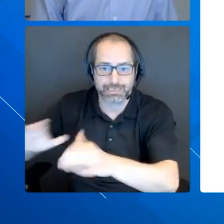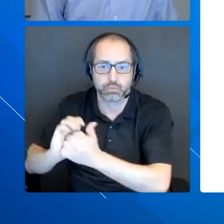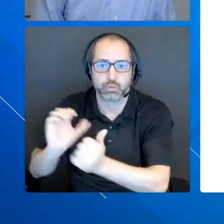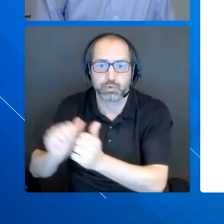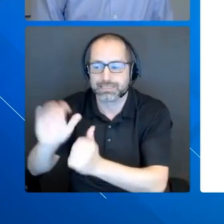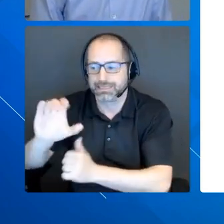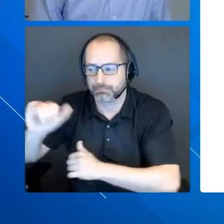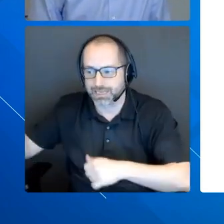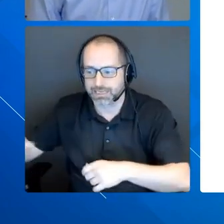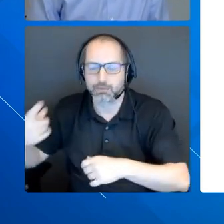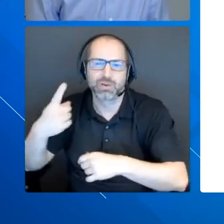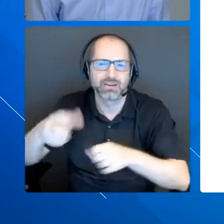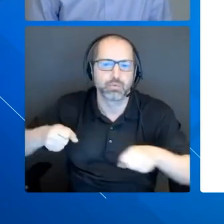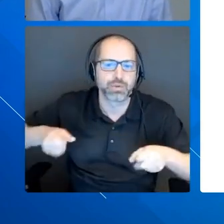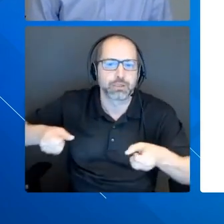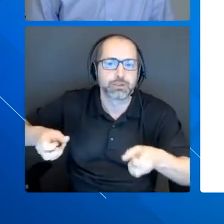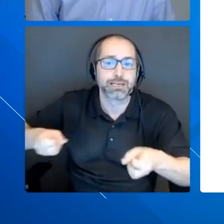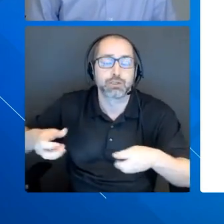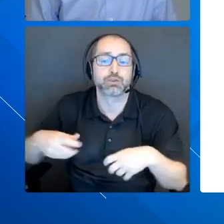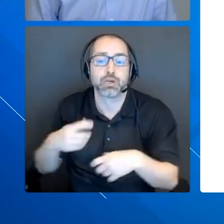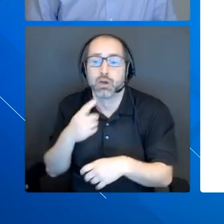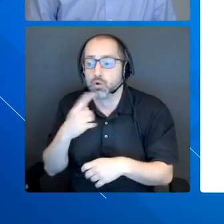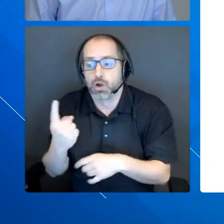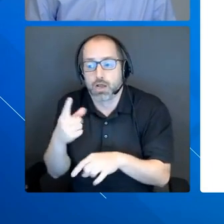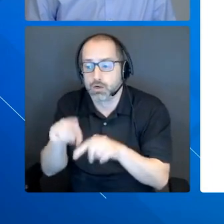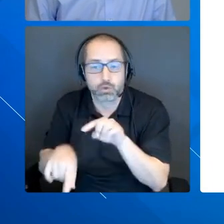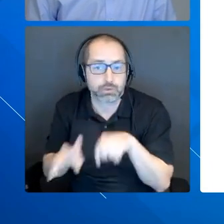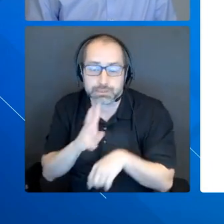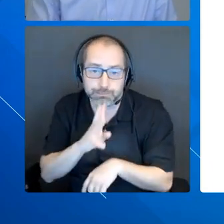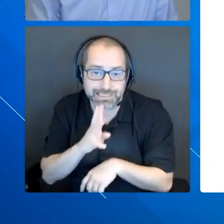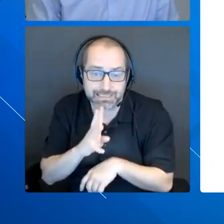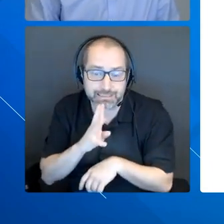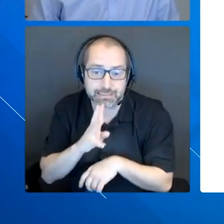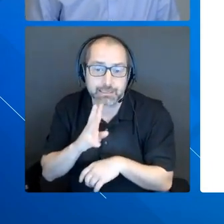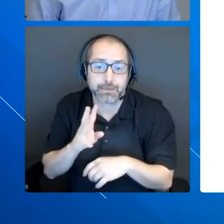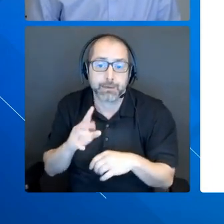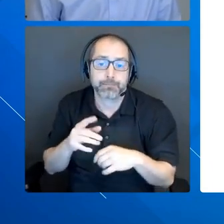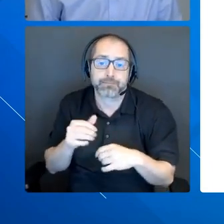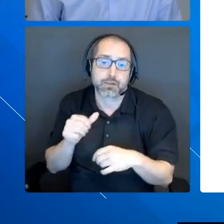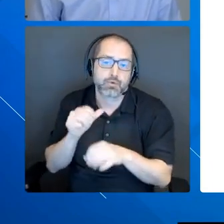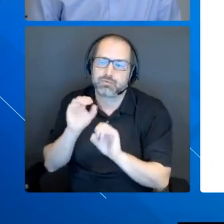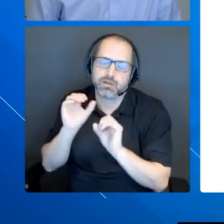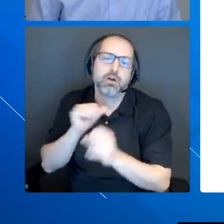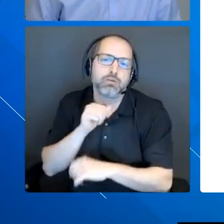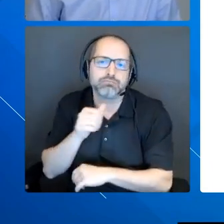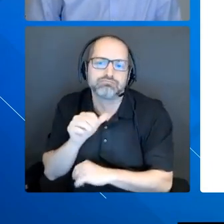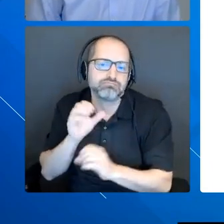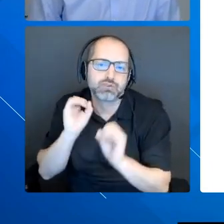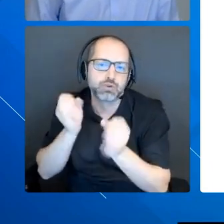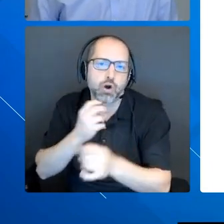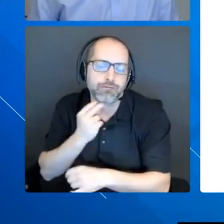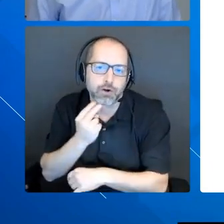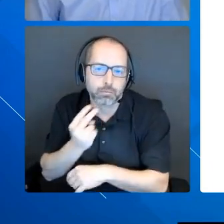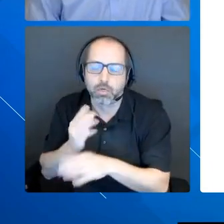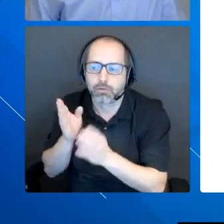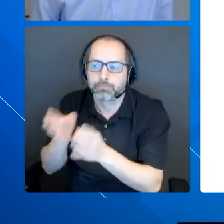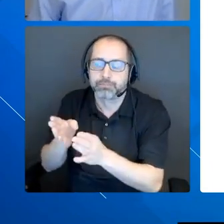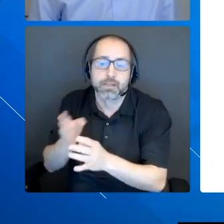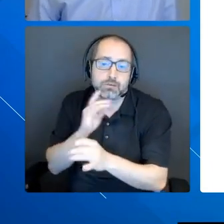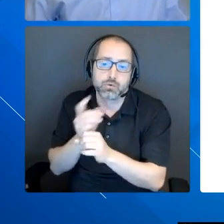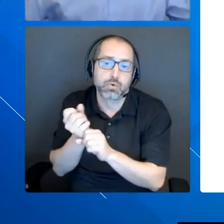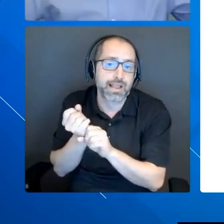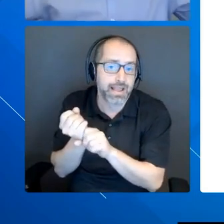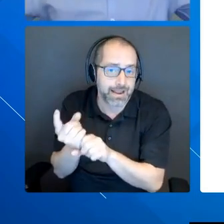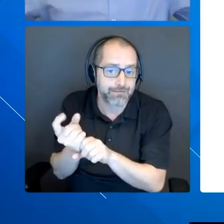wheelchairs. One of them was unable to speak, so it was nonverbal. So every year it